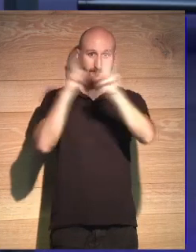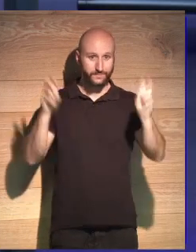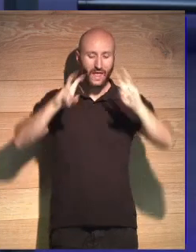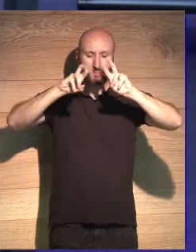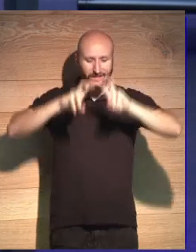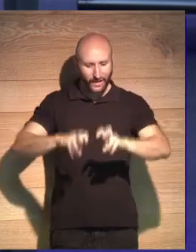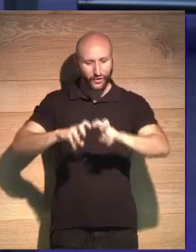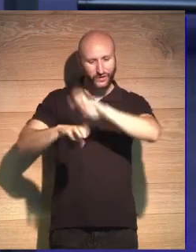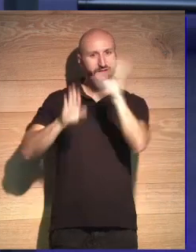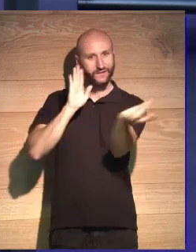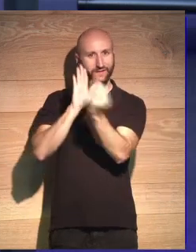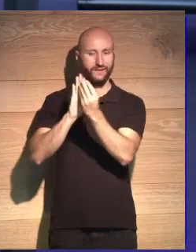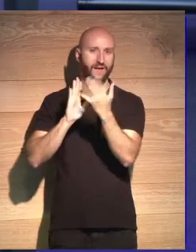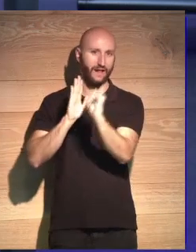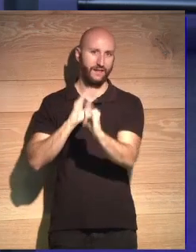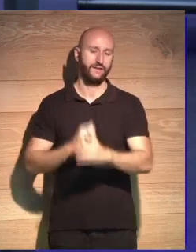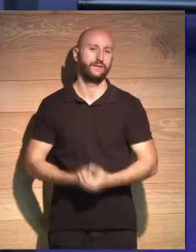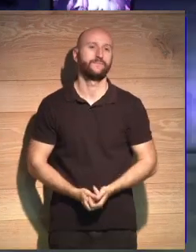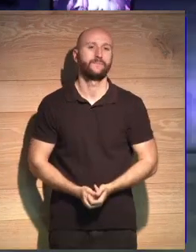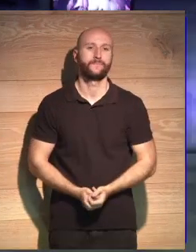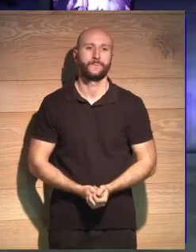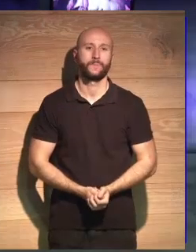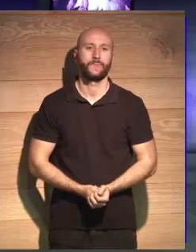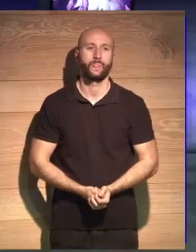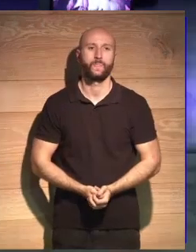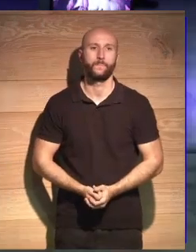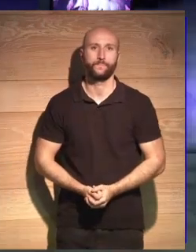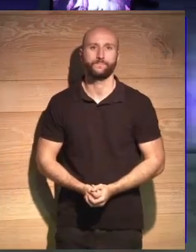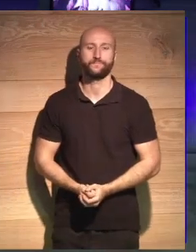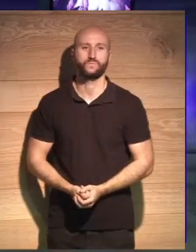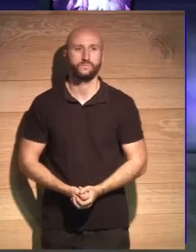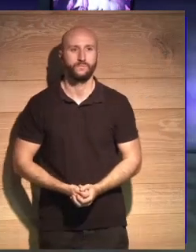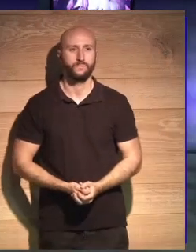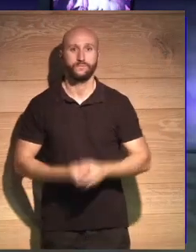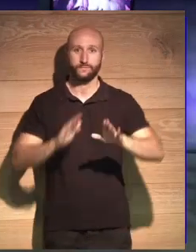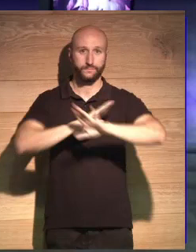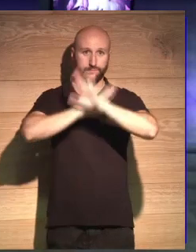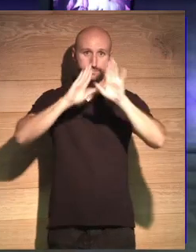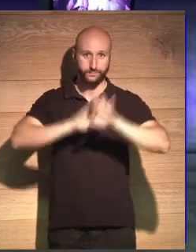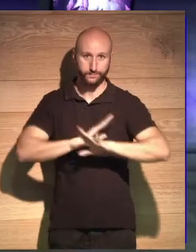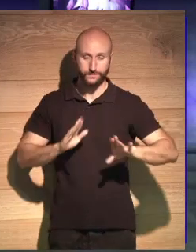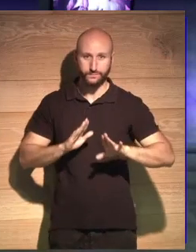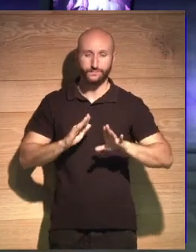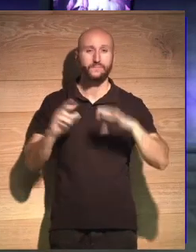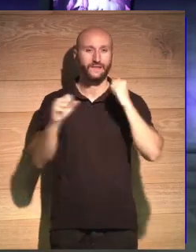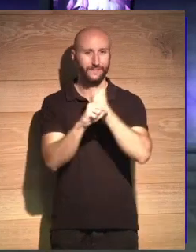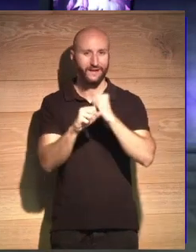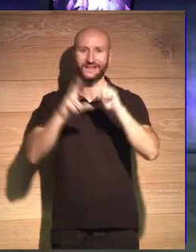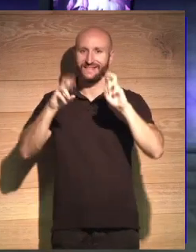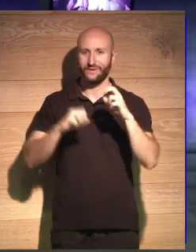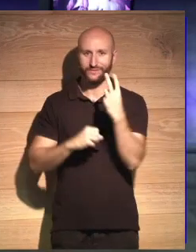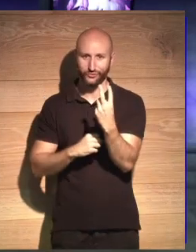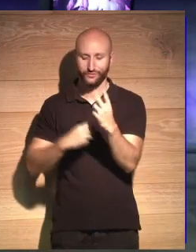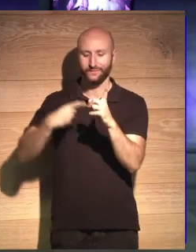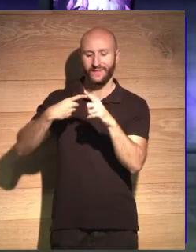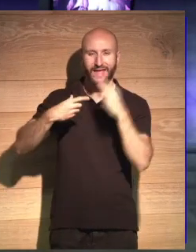can find the results of all this research in this journal. And also, I want to tell